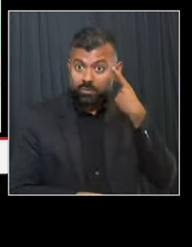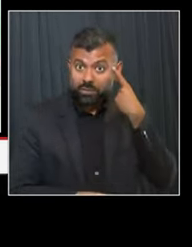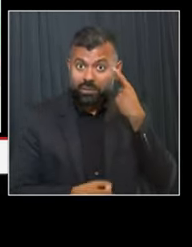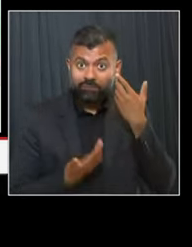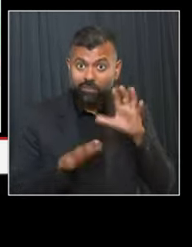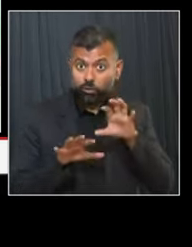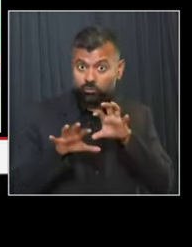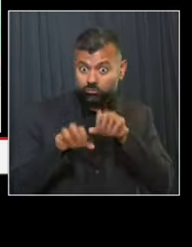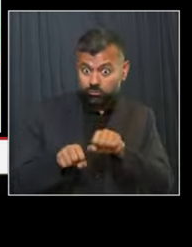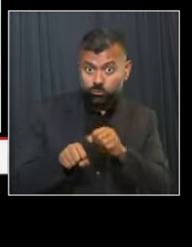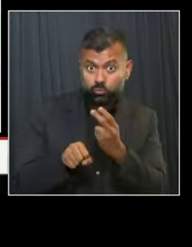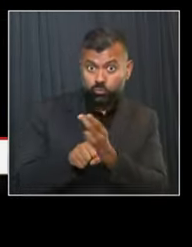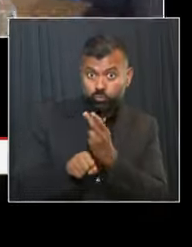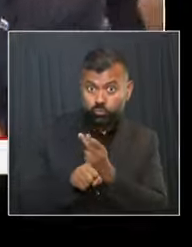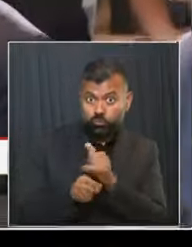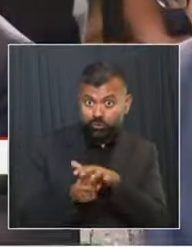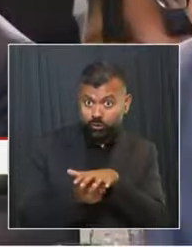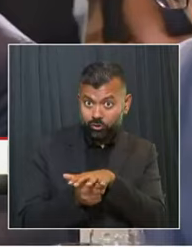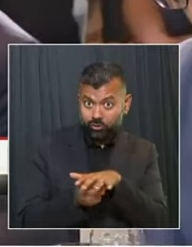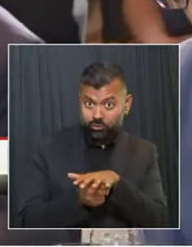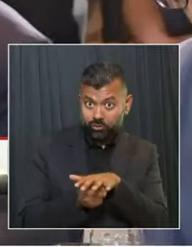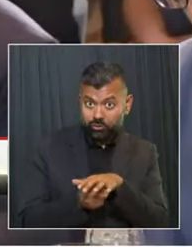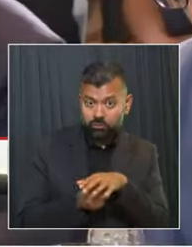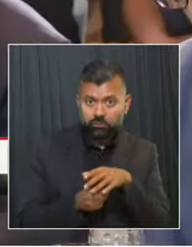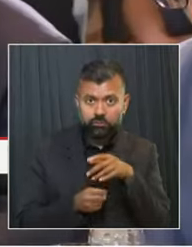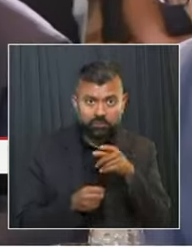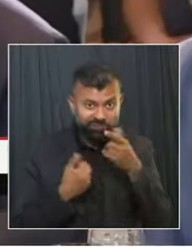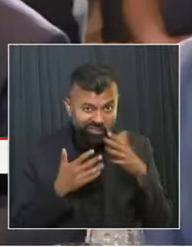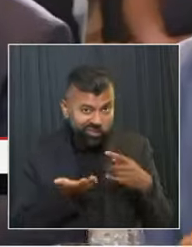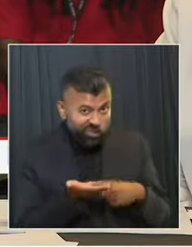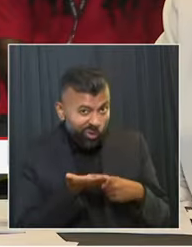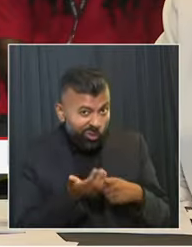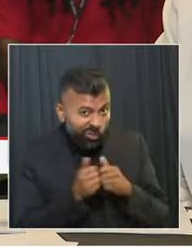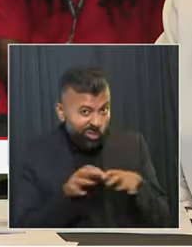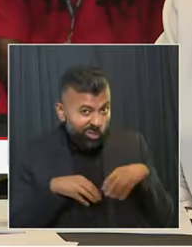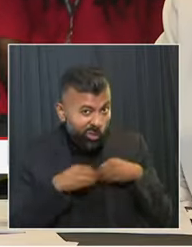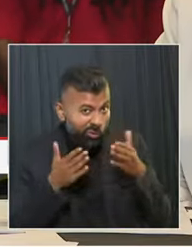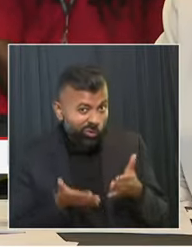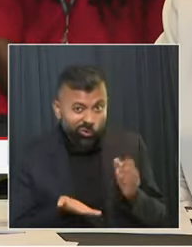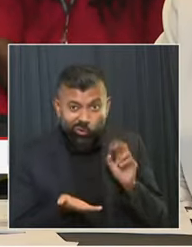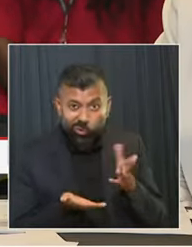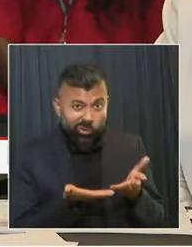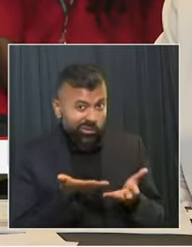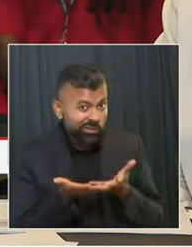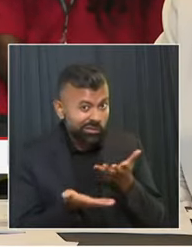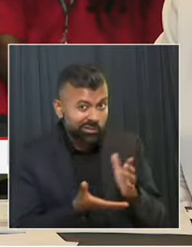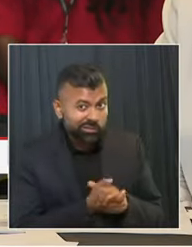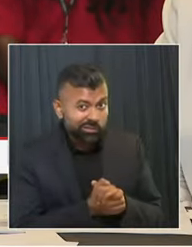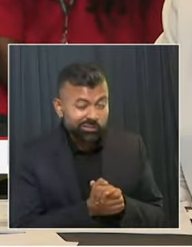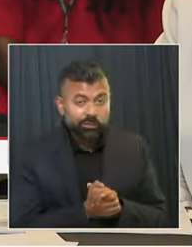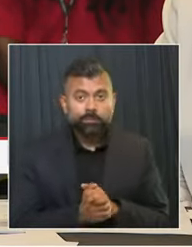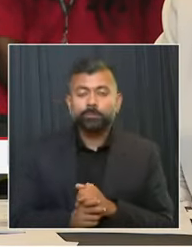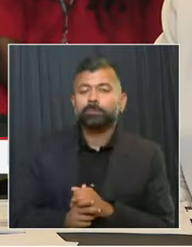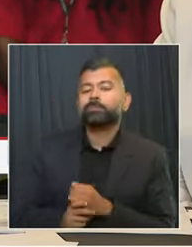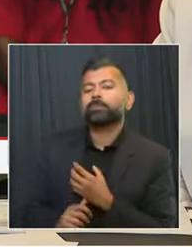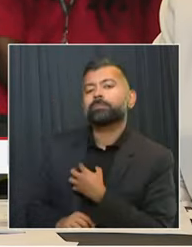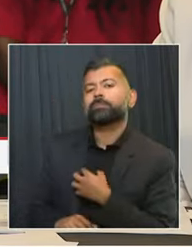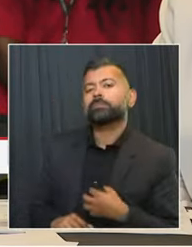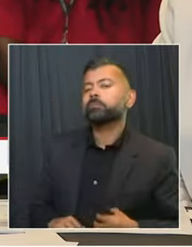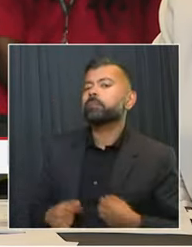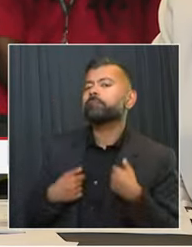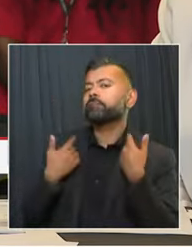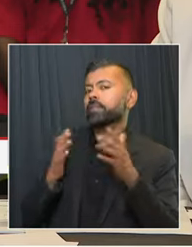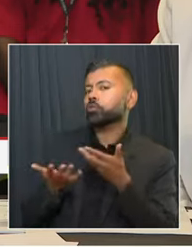you've had with the owners and or the community about it. We've engaged with that lot over the last